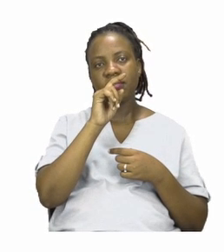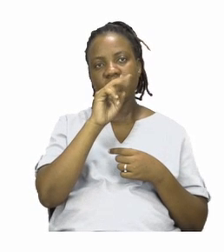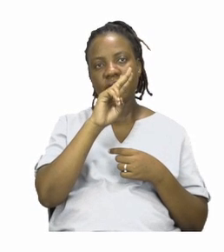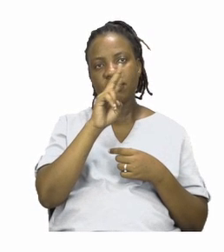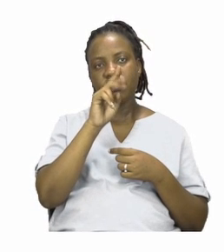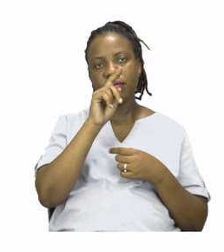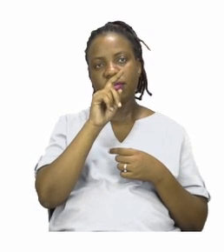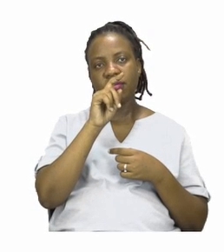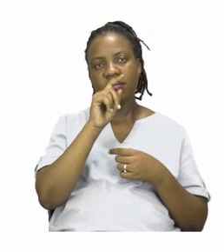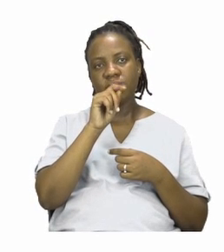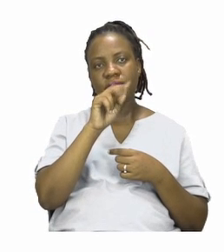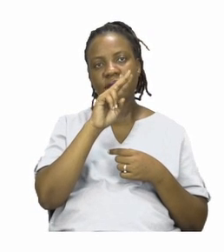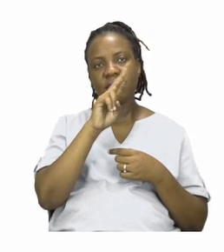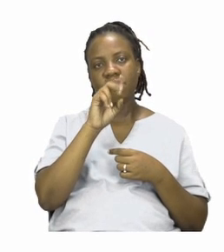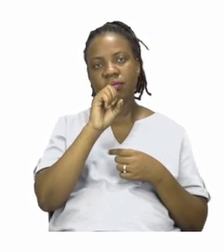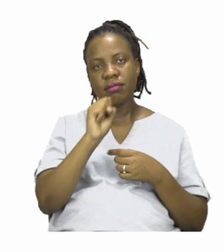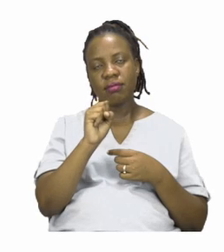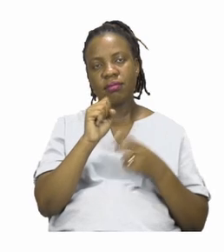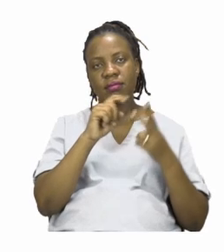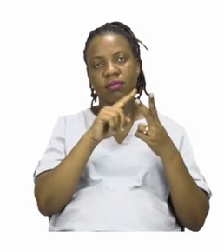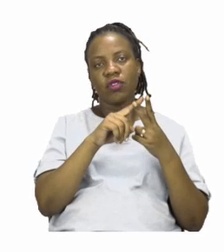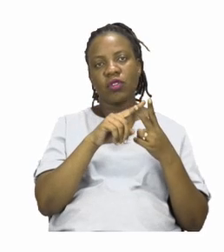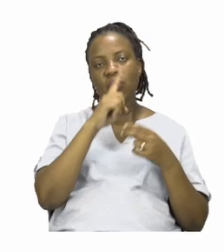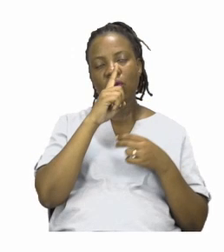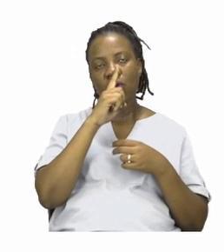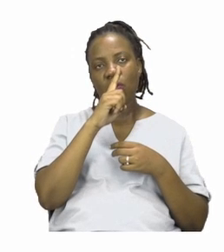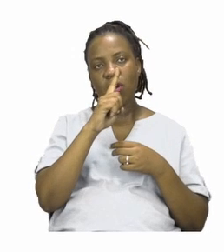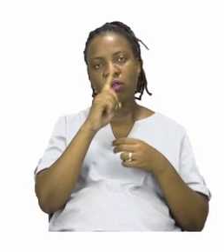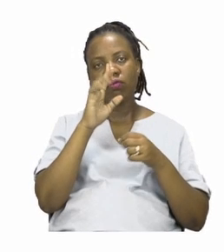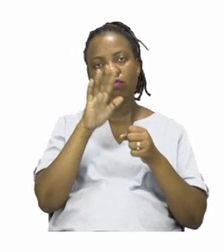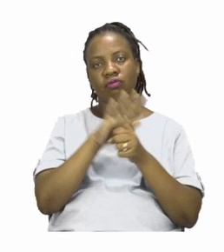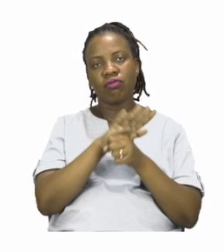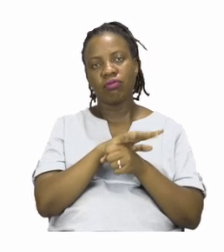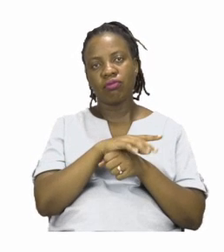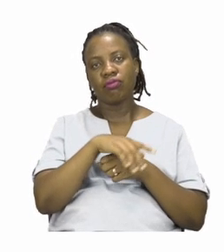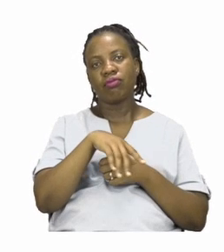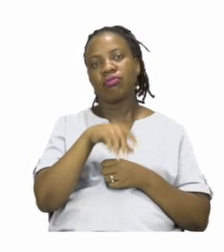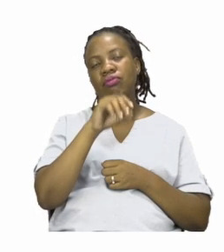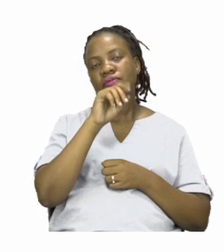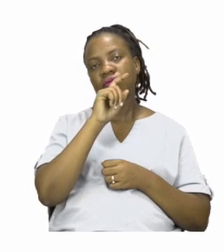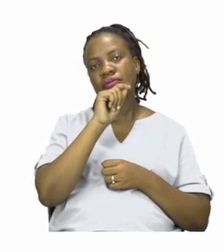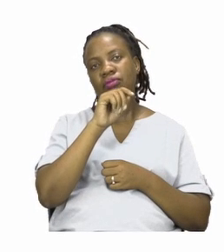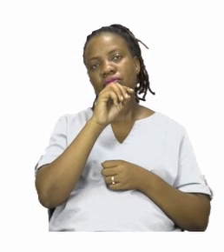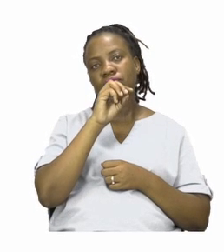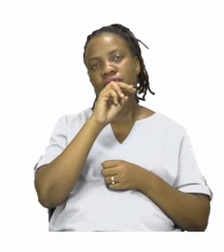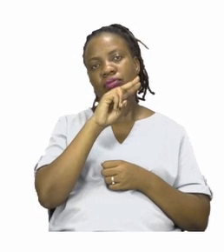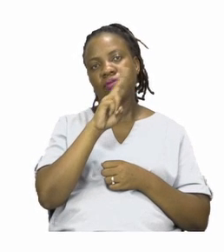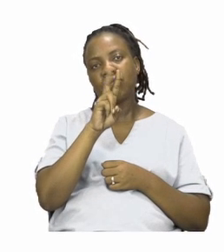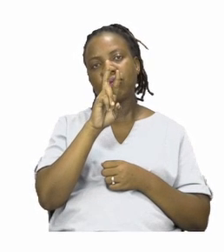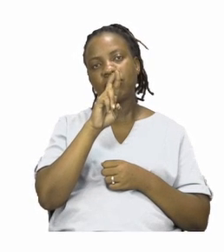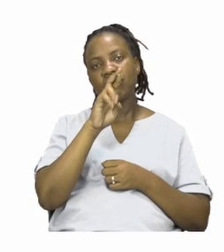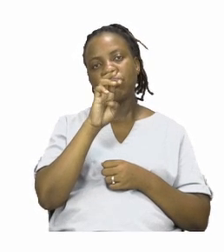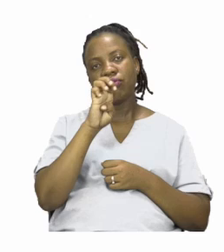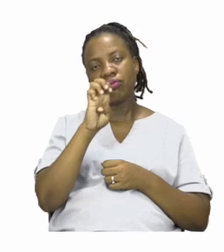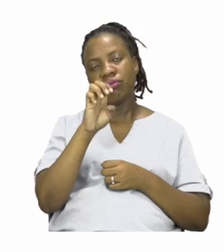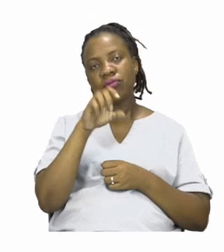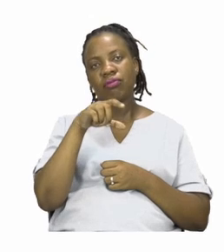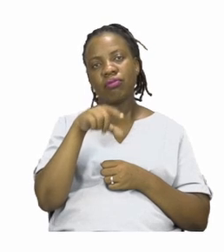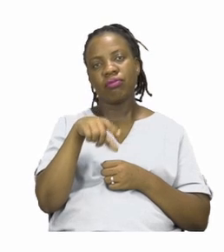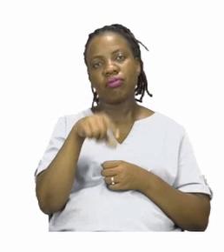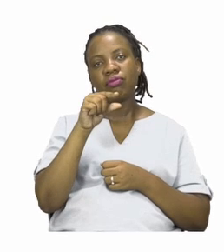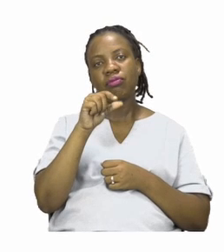3/4, and 2/3. Now, for number 1, remember